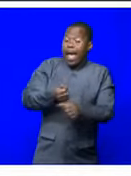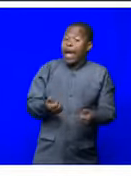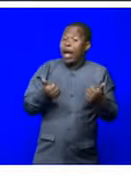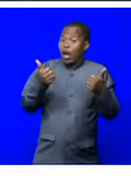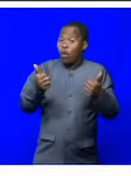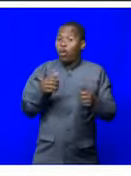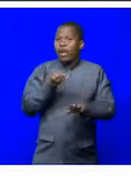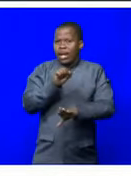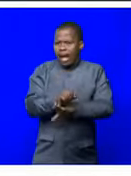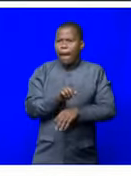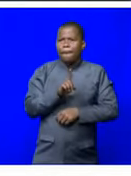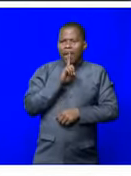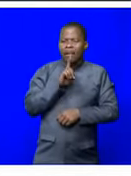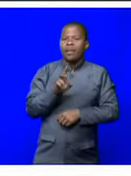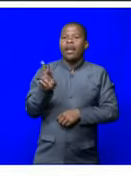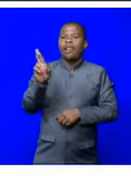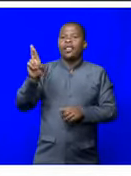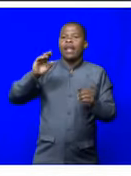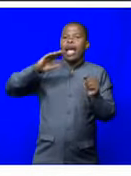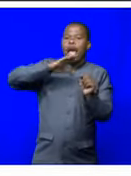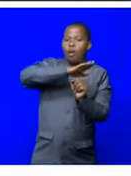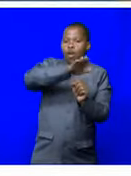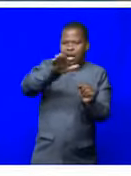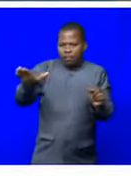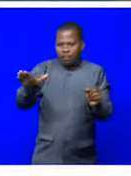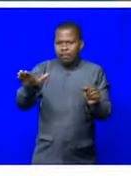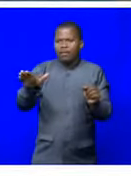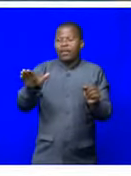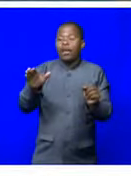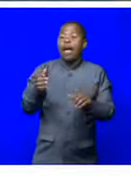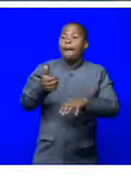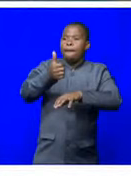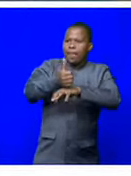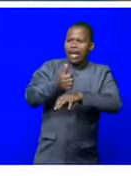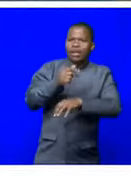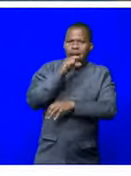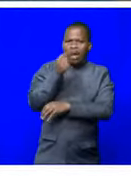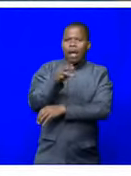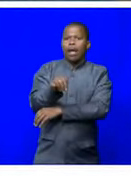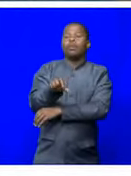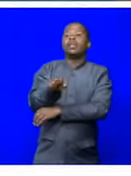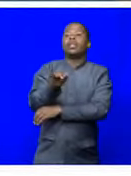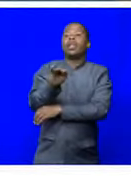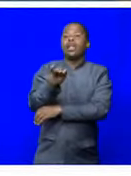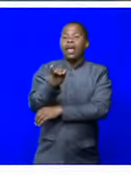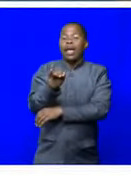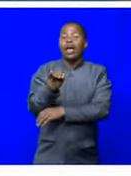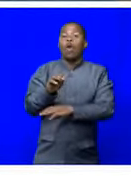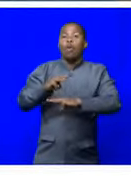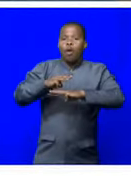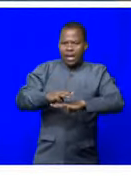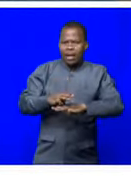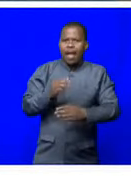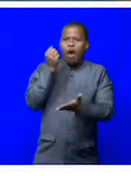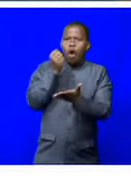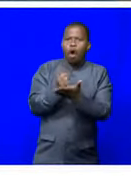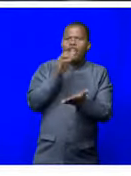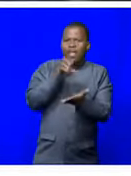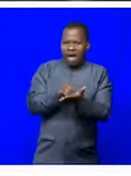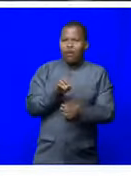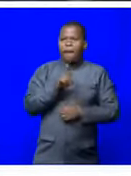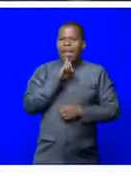sesikhulumile nebese regional office babe RAMC wasithembisa lo office kodwa sekude le mali kulusukumisa nalo lelo